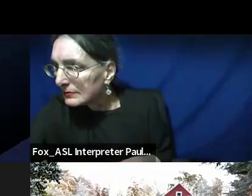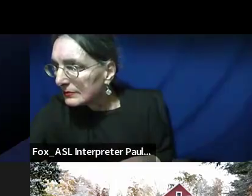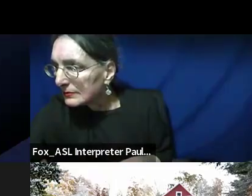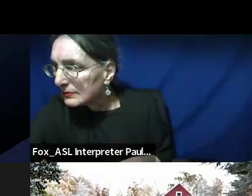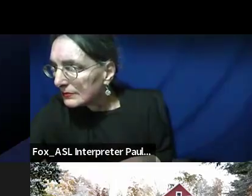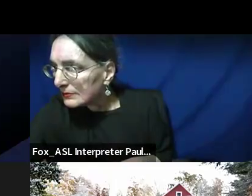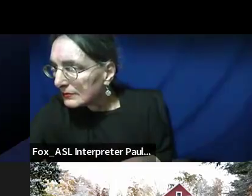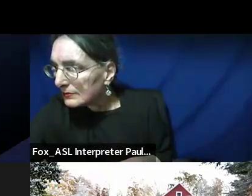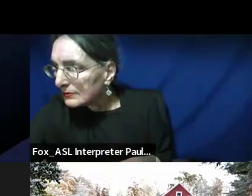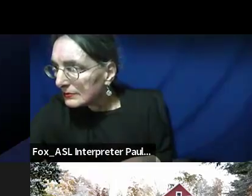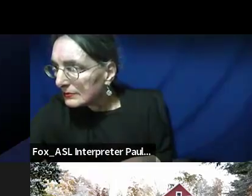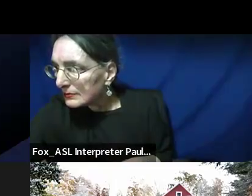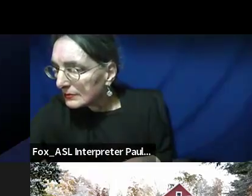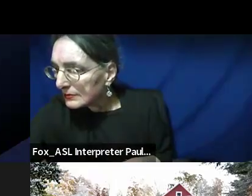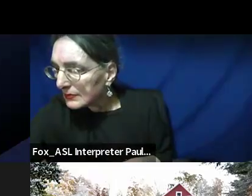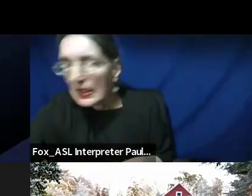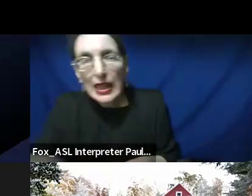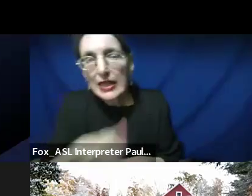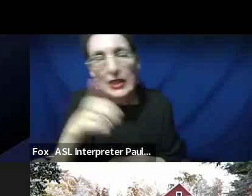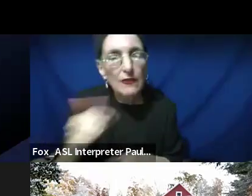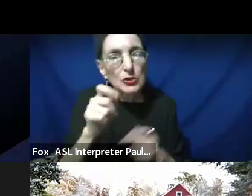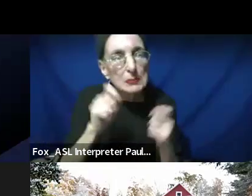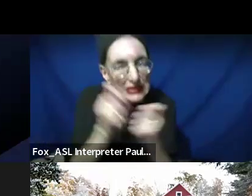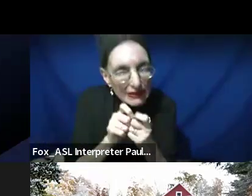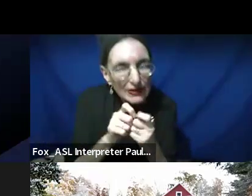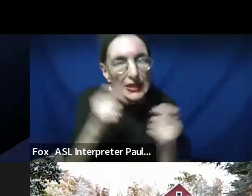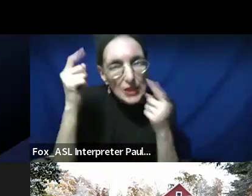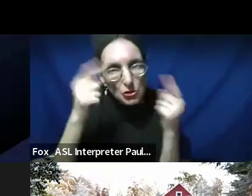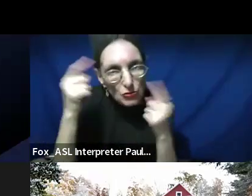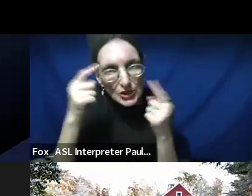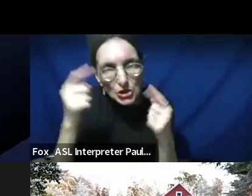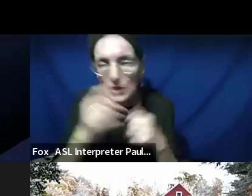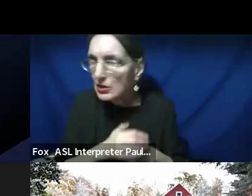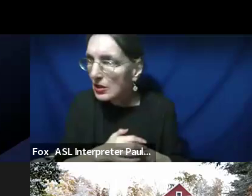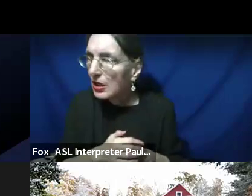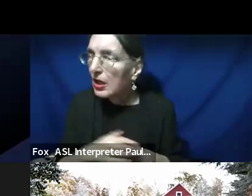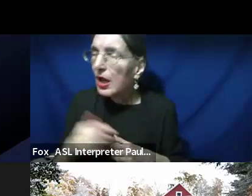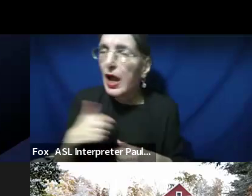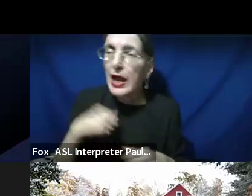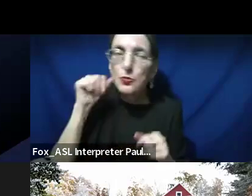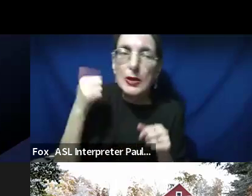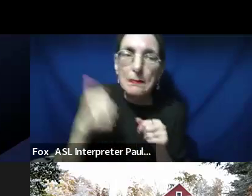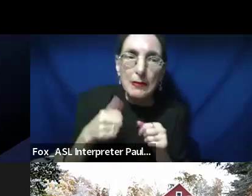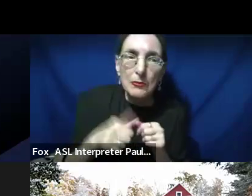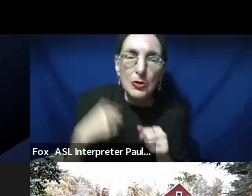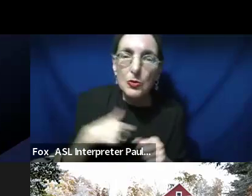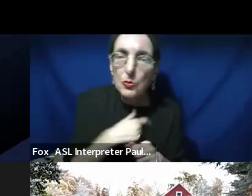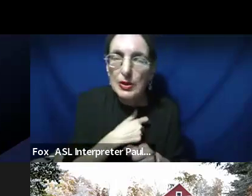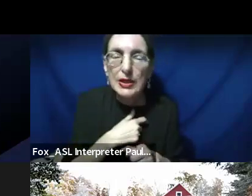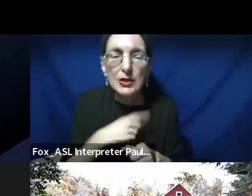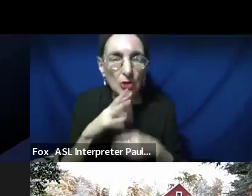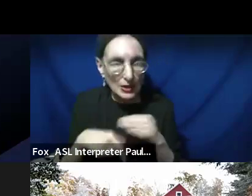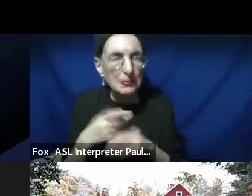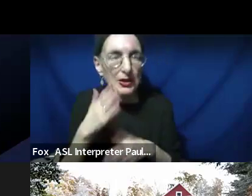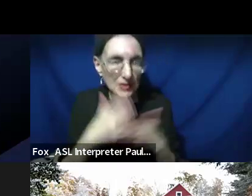other specific considerations that you would like to mention before we go to next? I remember we covered some in the last meeting, so